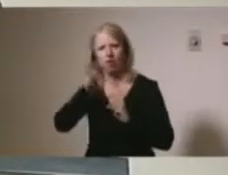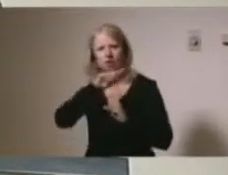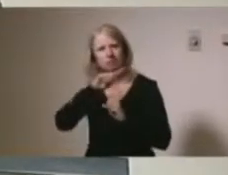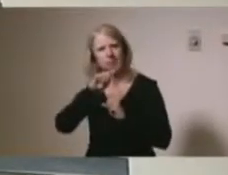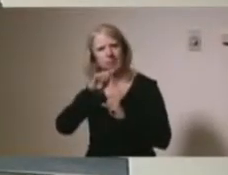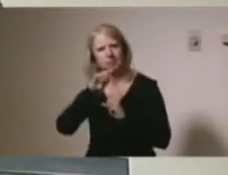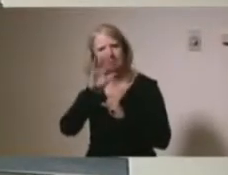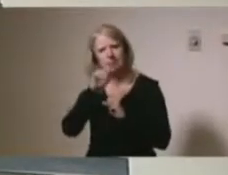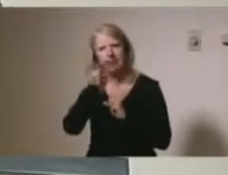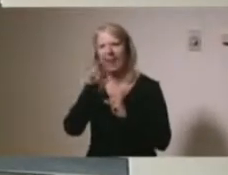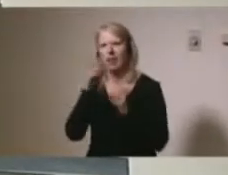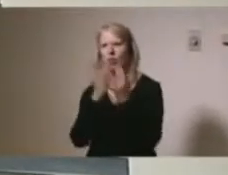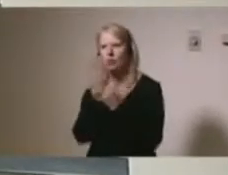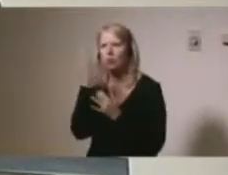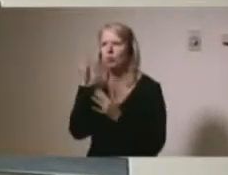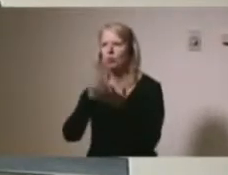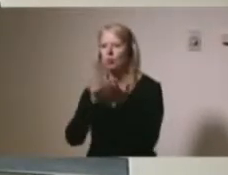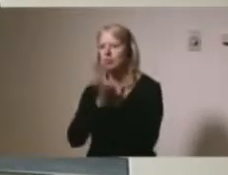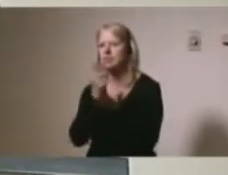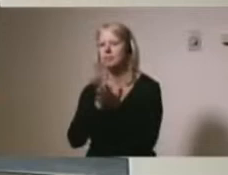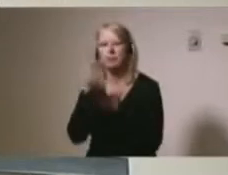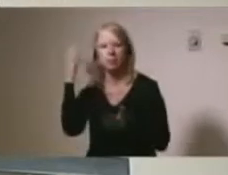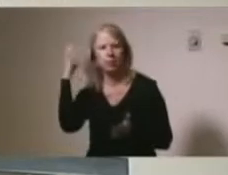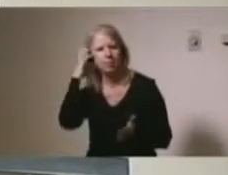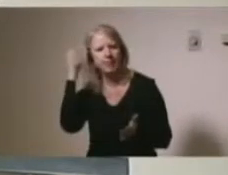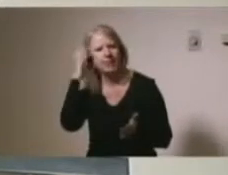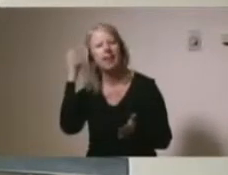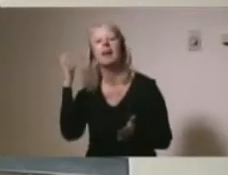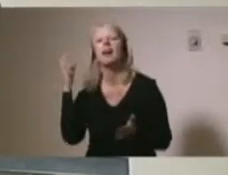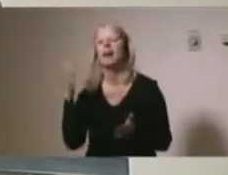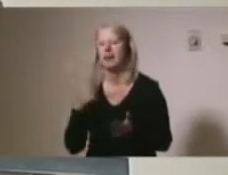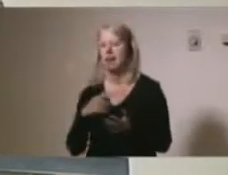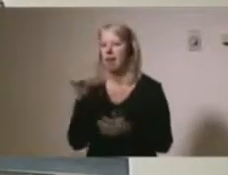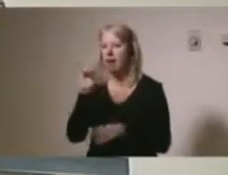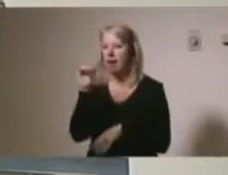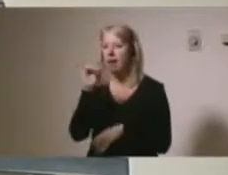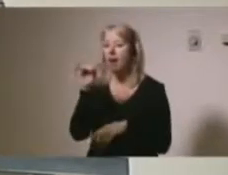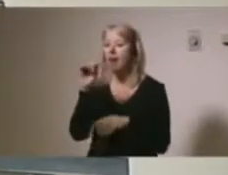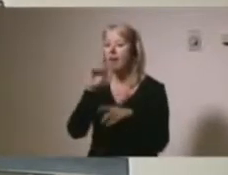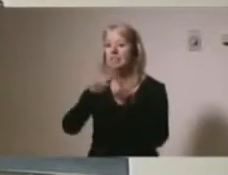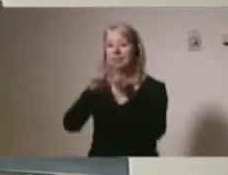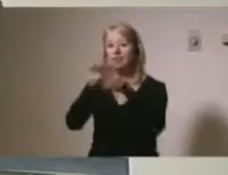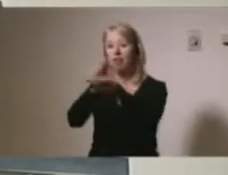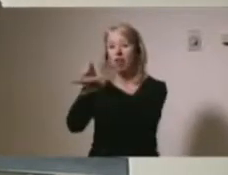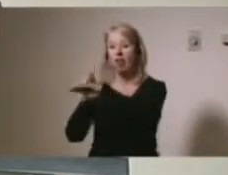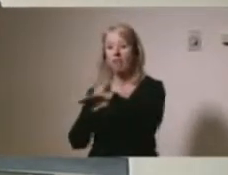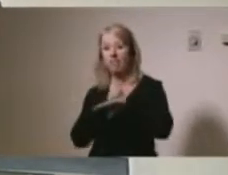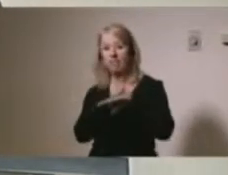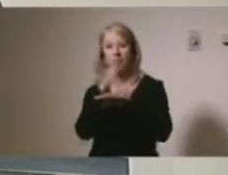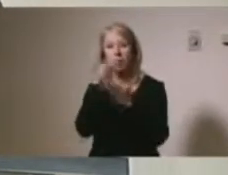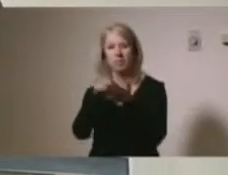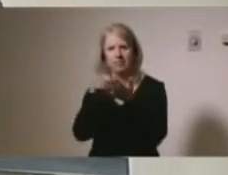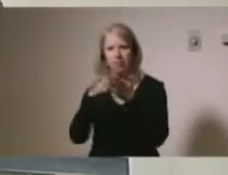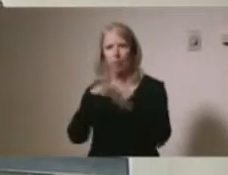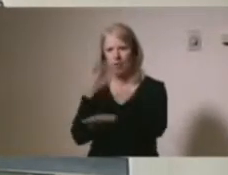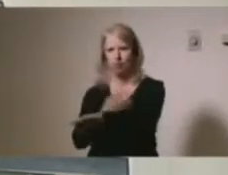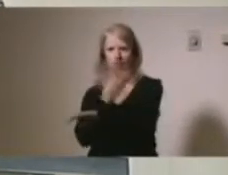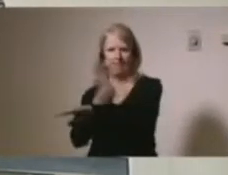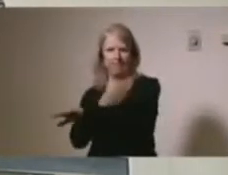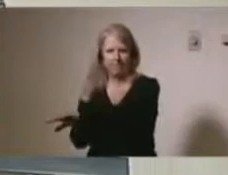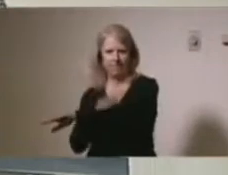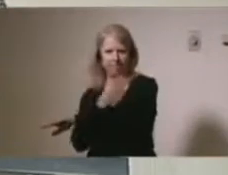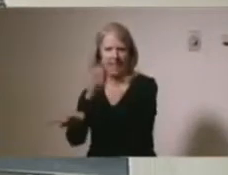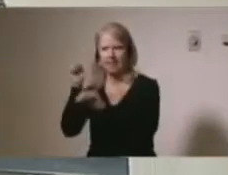in the media. And we've also renovated the offices of the network of post offices so